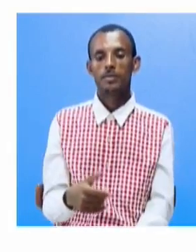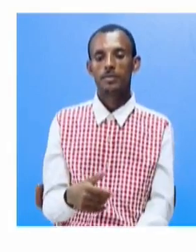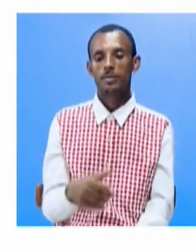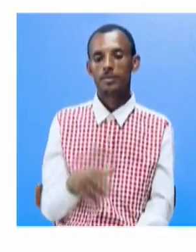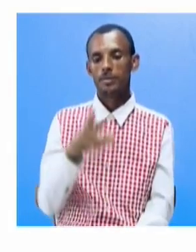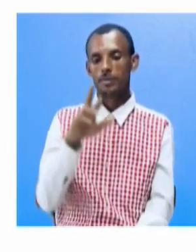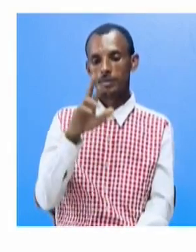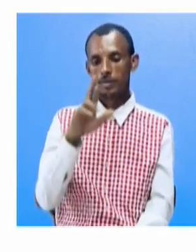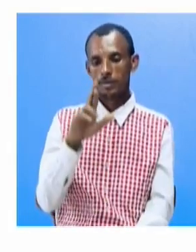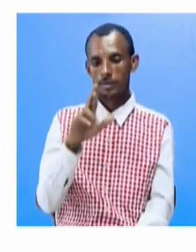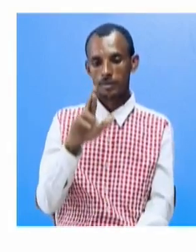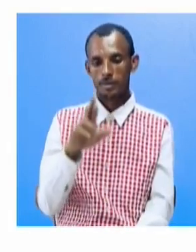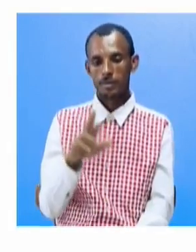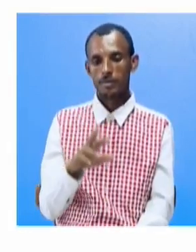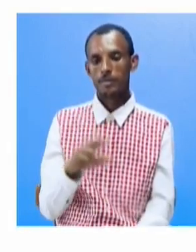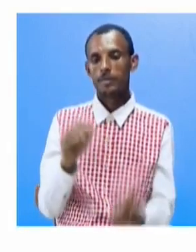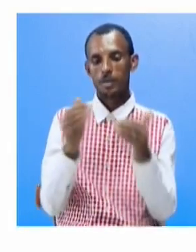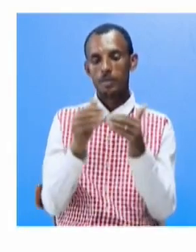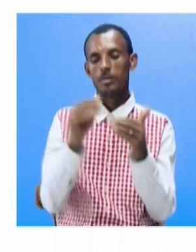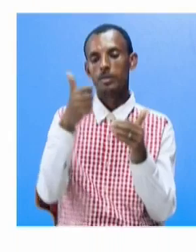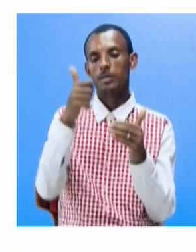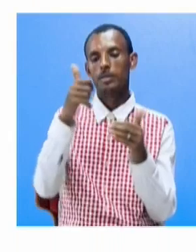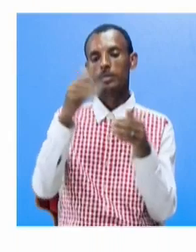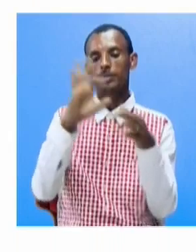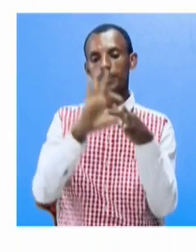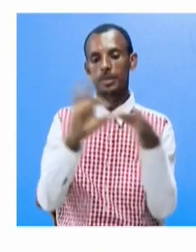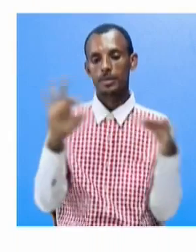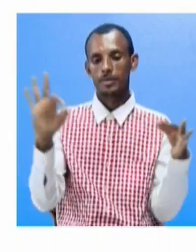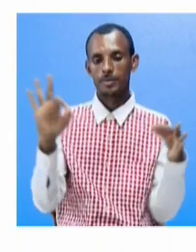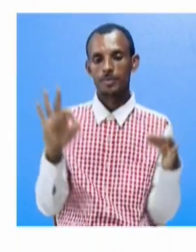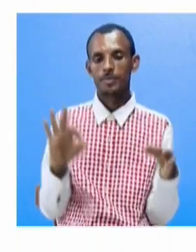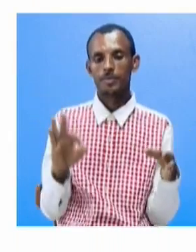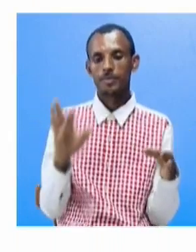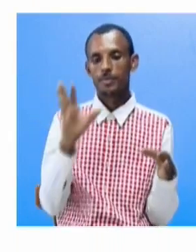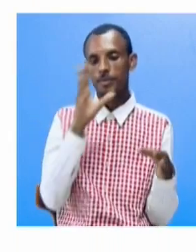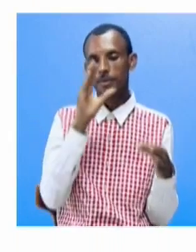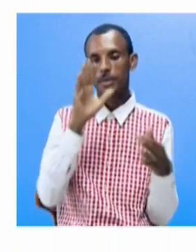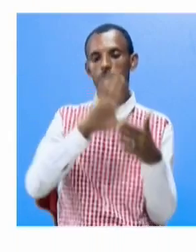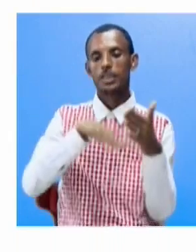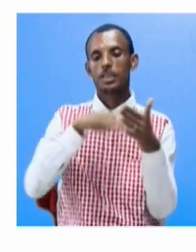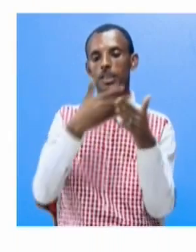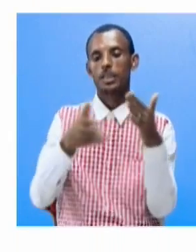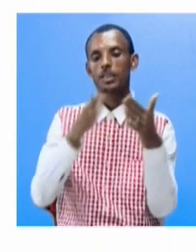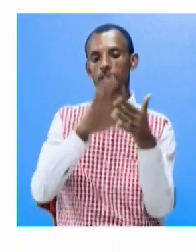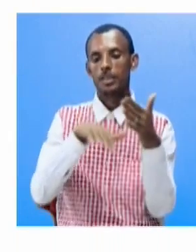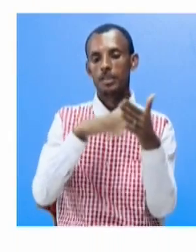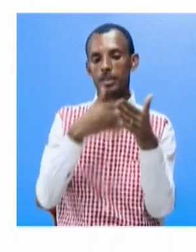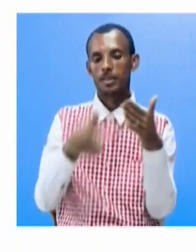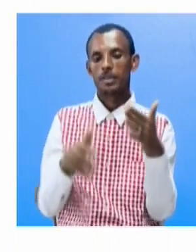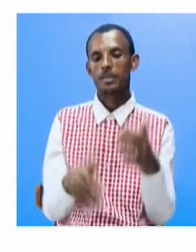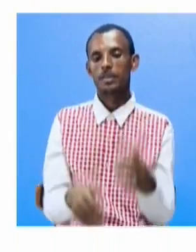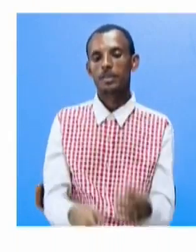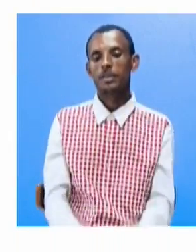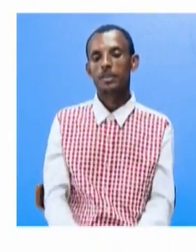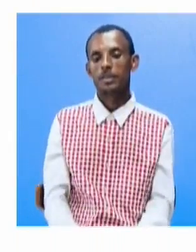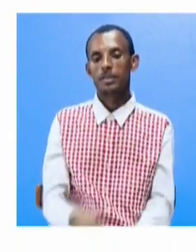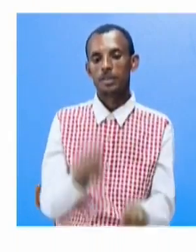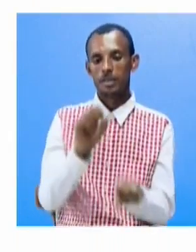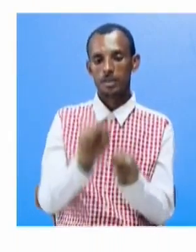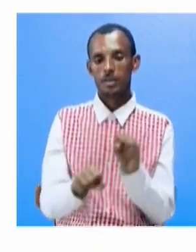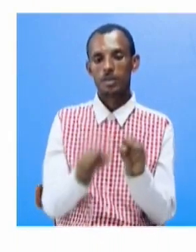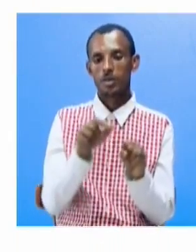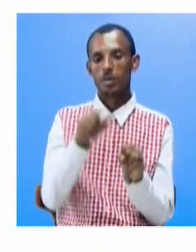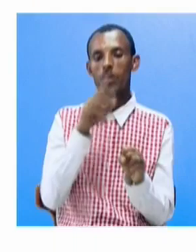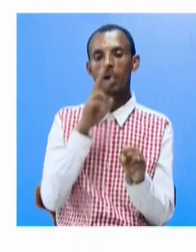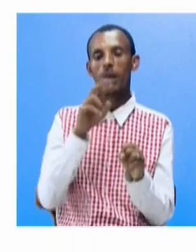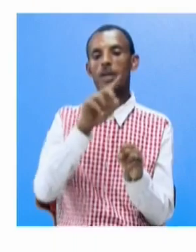here 10 meters, and the shaded region is this one. So you are asked